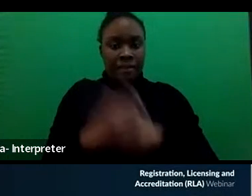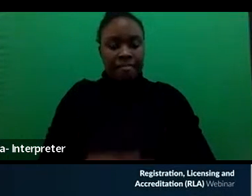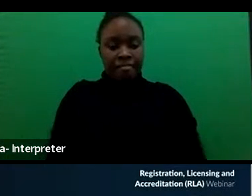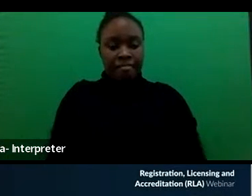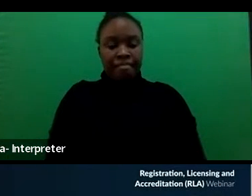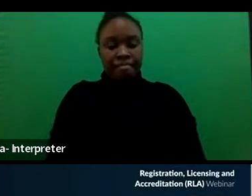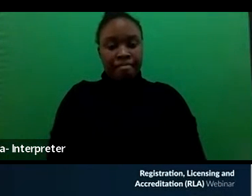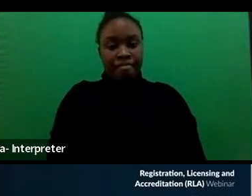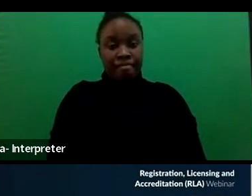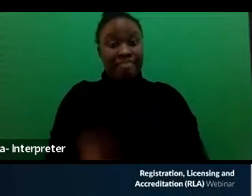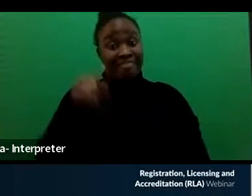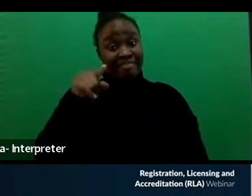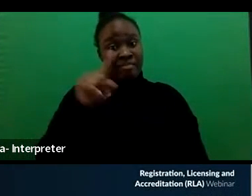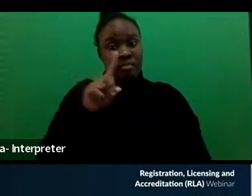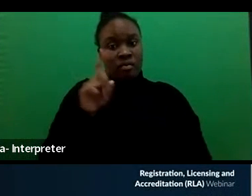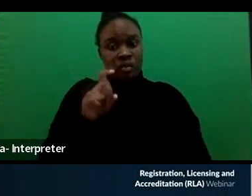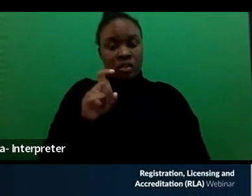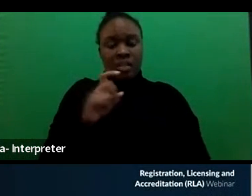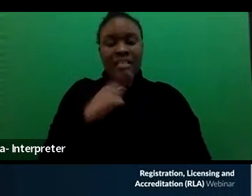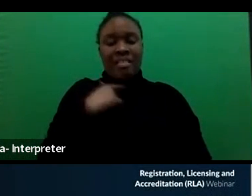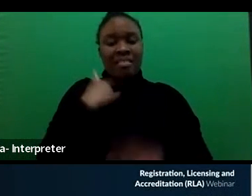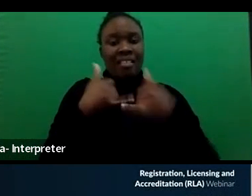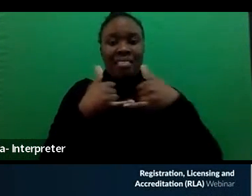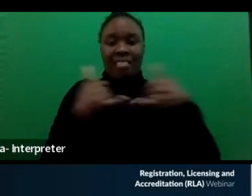On that specific question, there's no